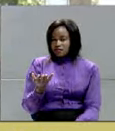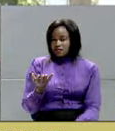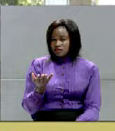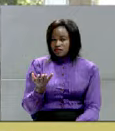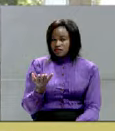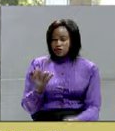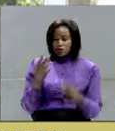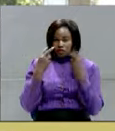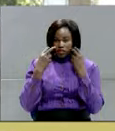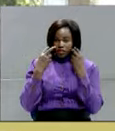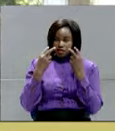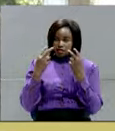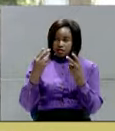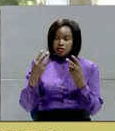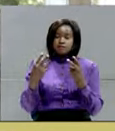seeing,